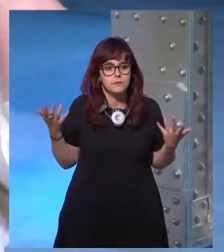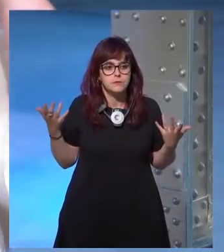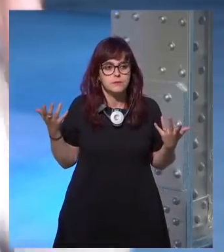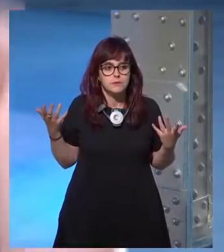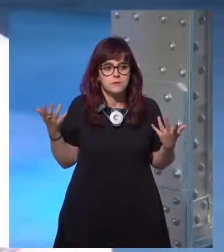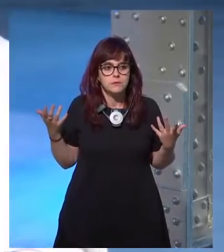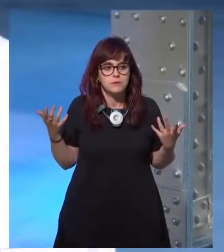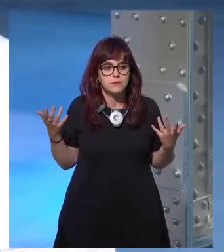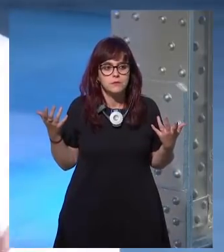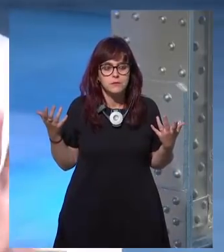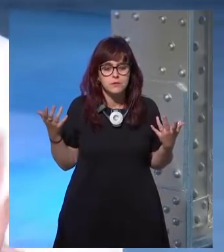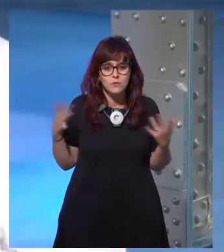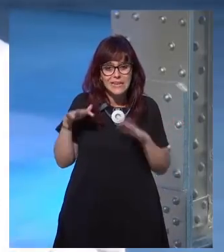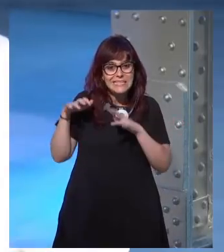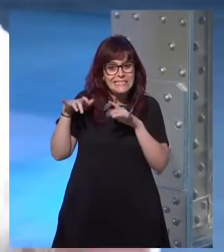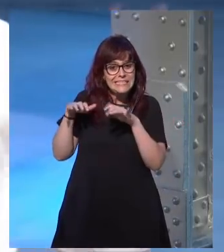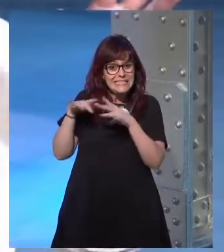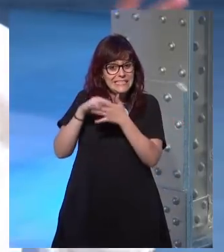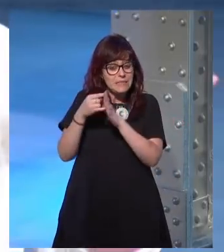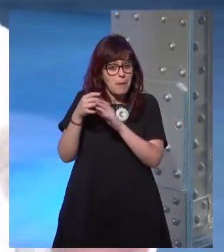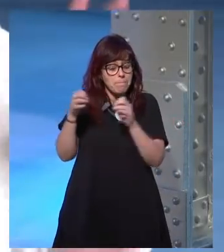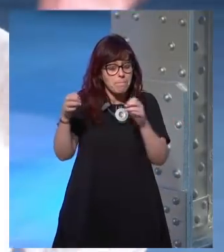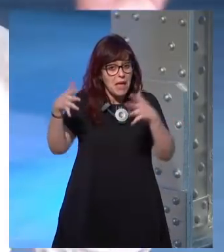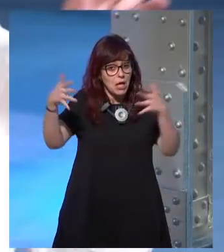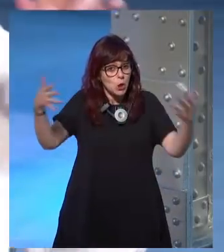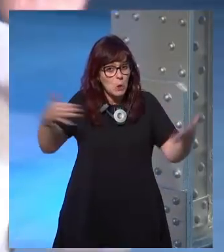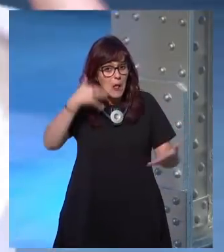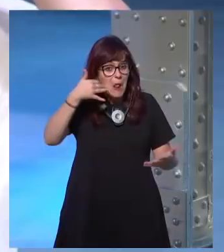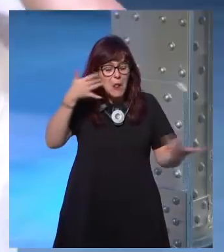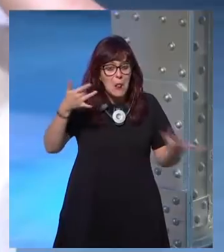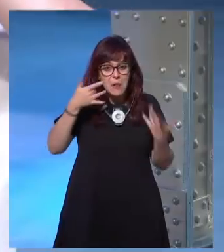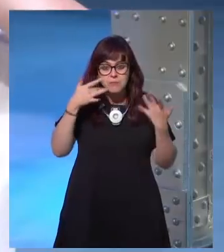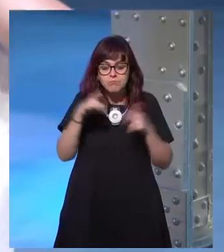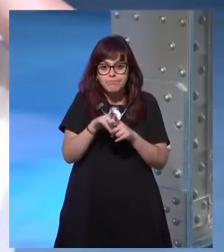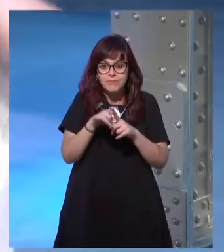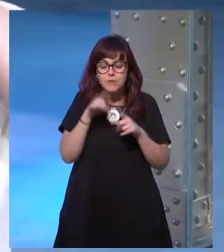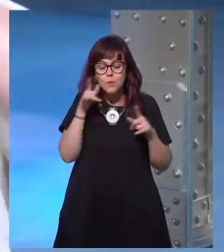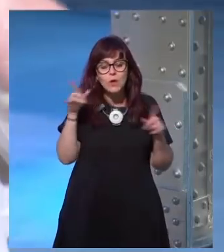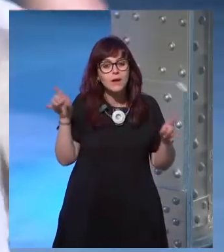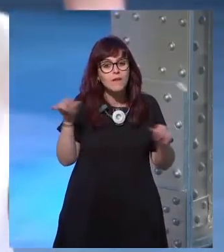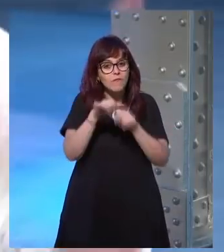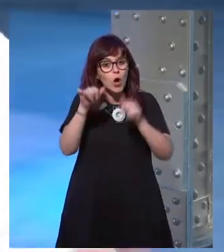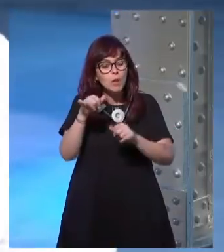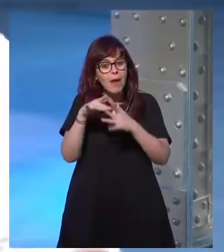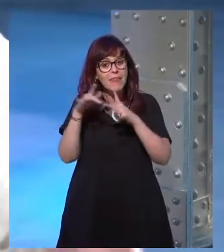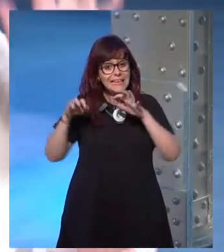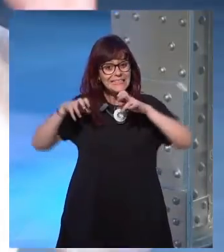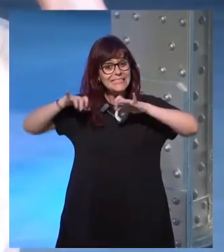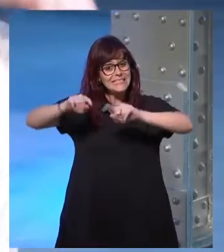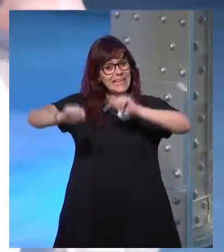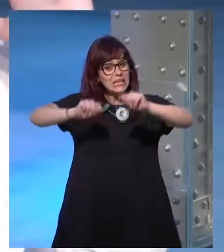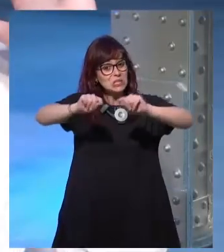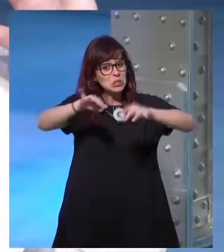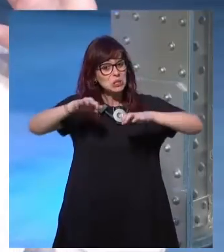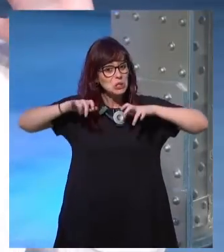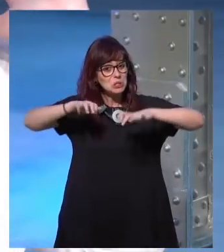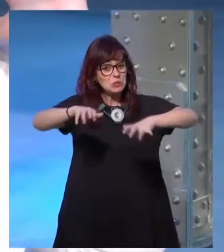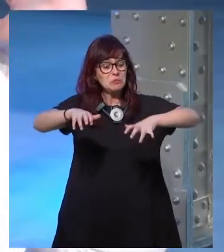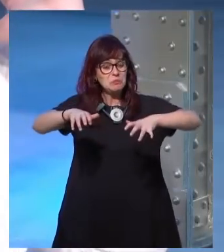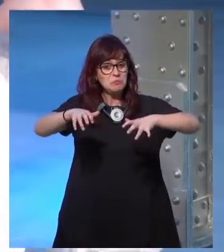system, and that's where that one came from, because it was the first time I'd ever seen like a house being fumigated, where they put